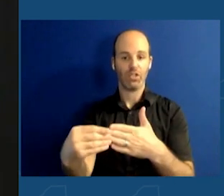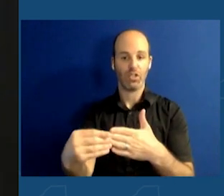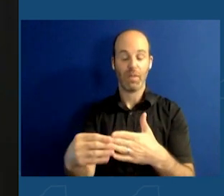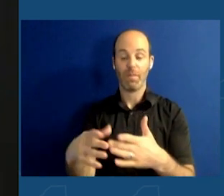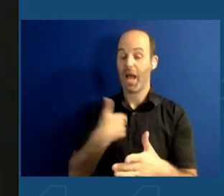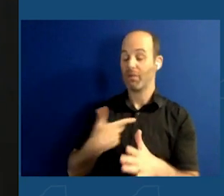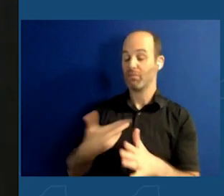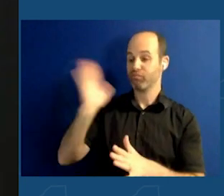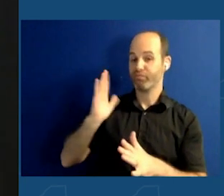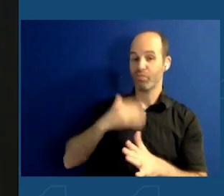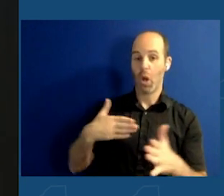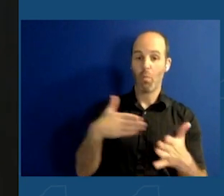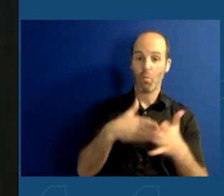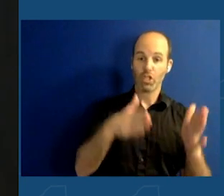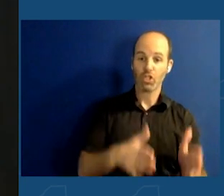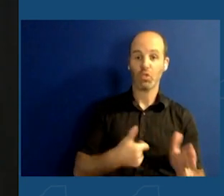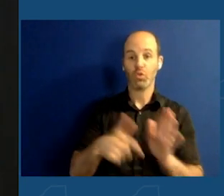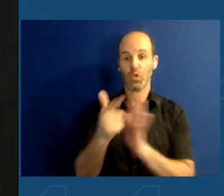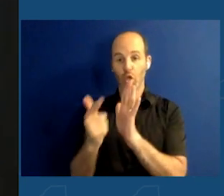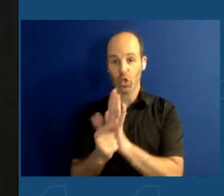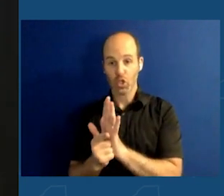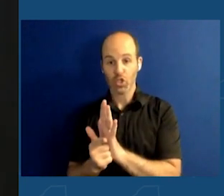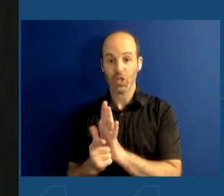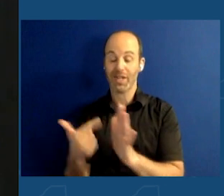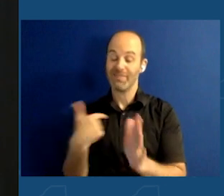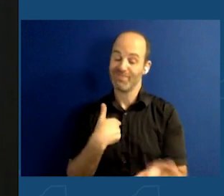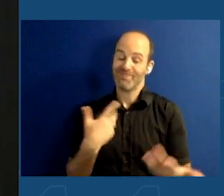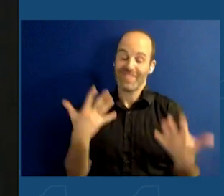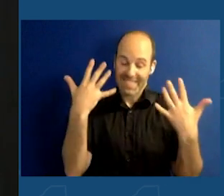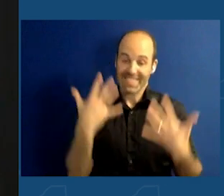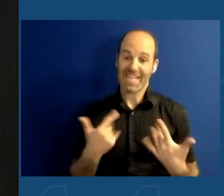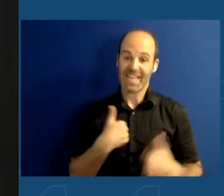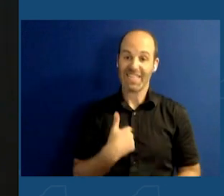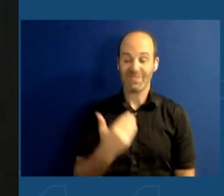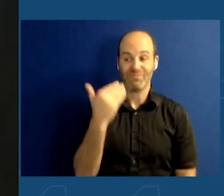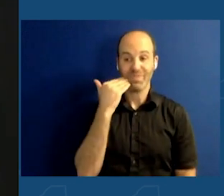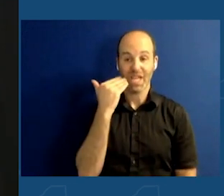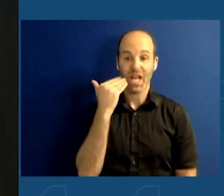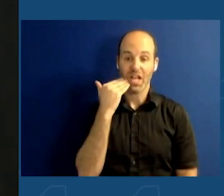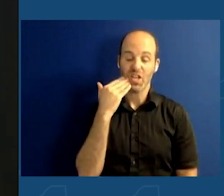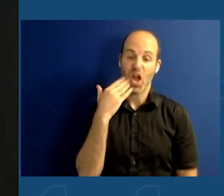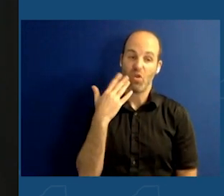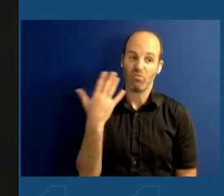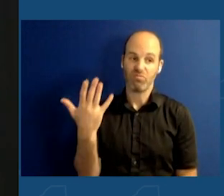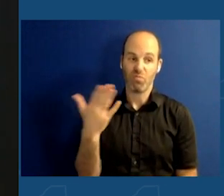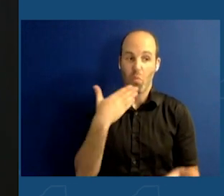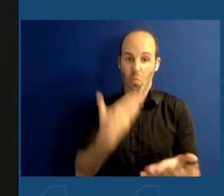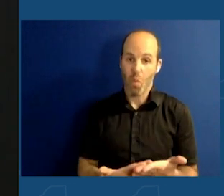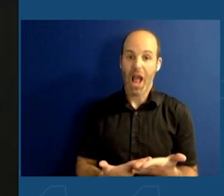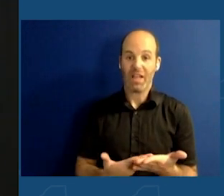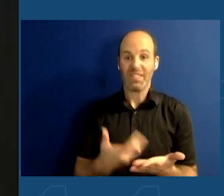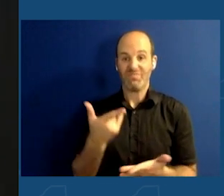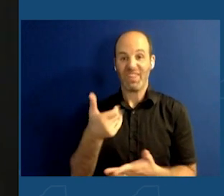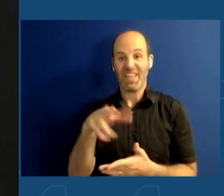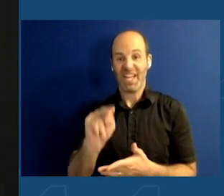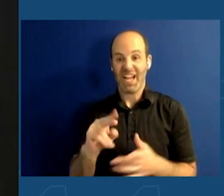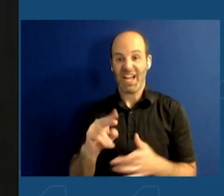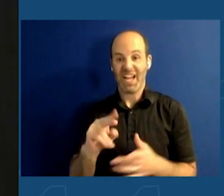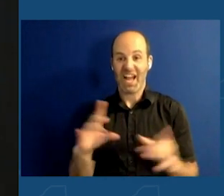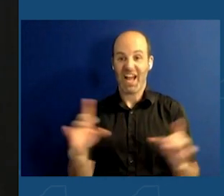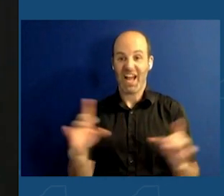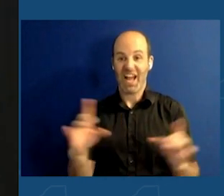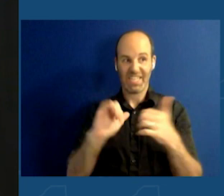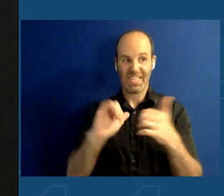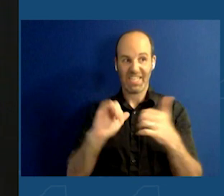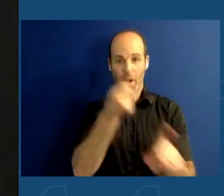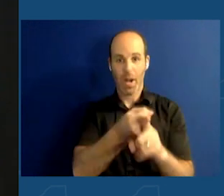attorney, I am sadly too familiar with the horrible toll that gun violence wreaks on communities, communities represented in this room and rooms